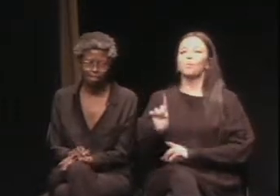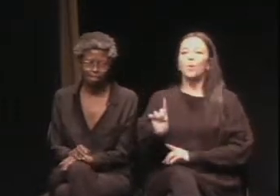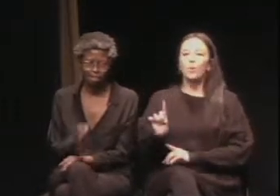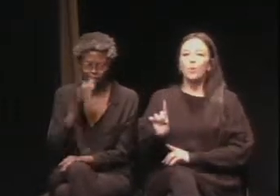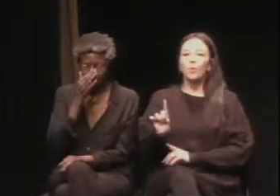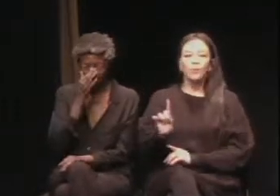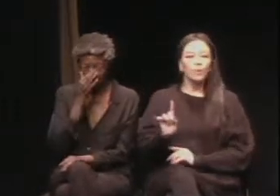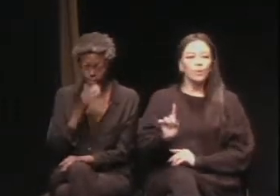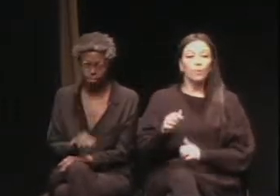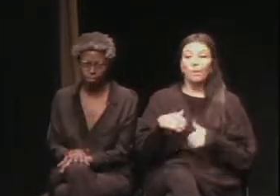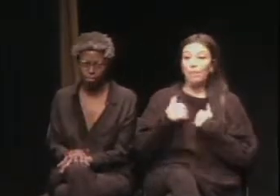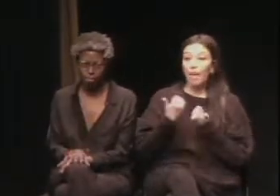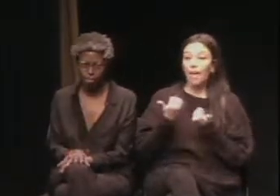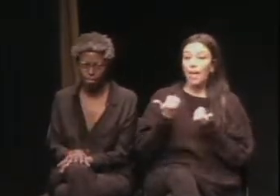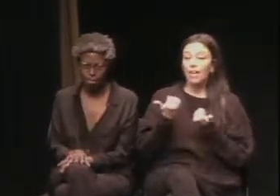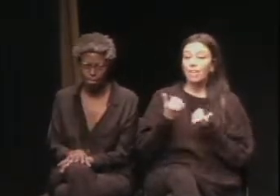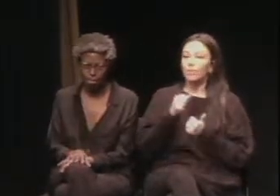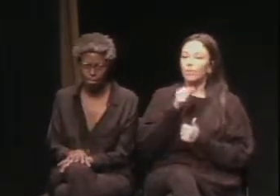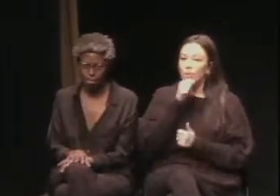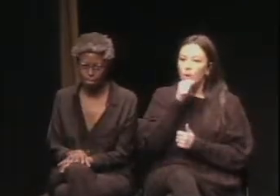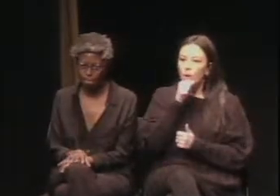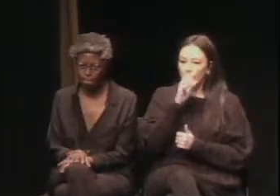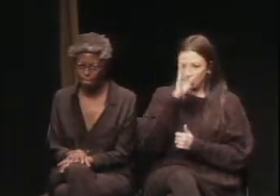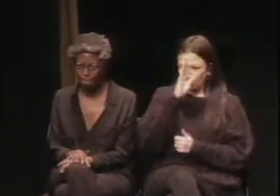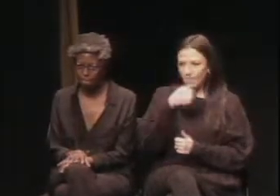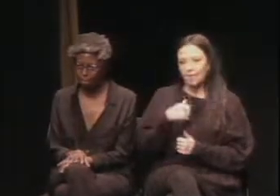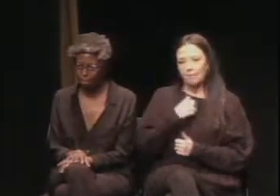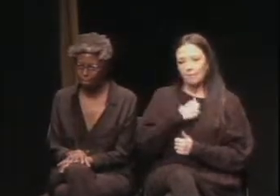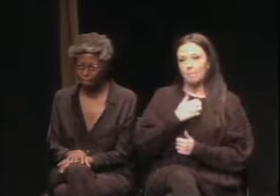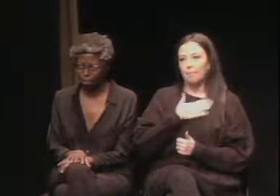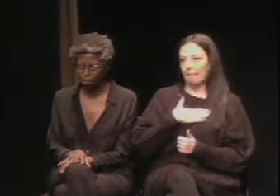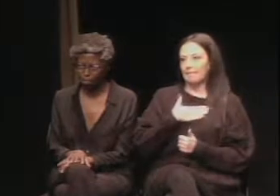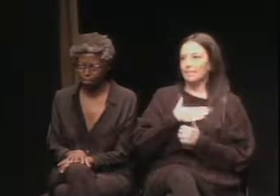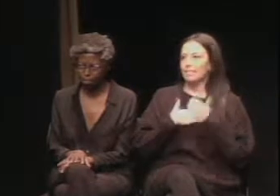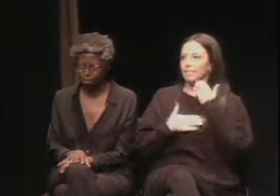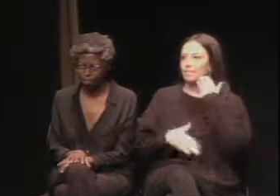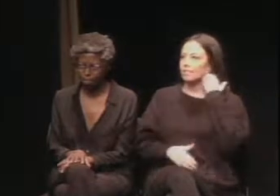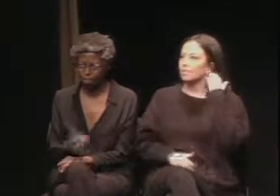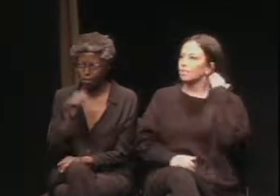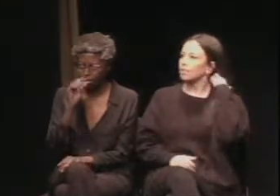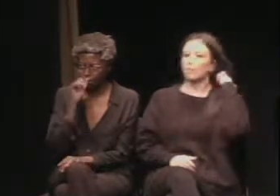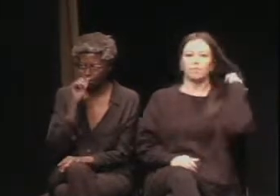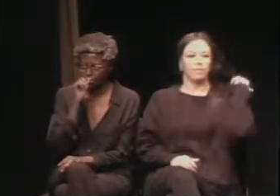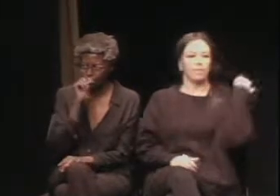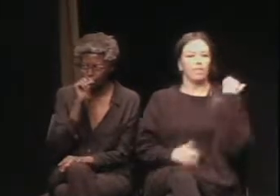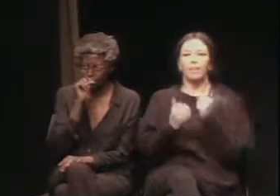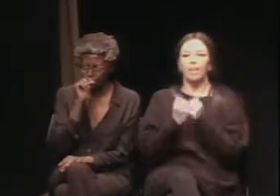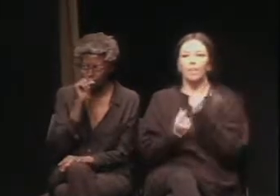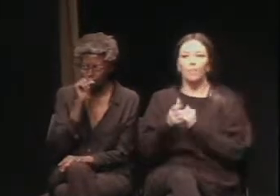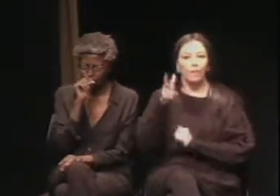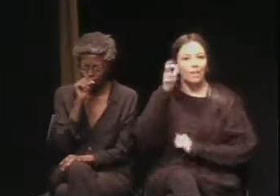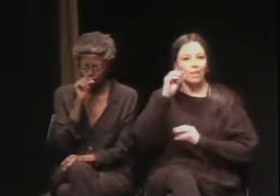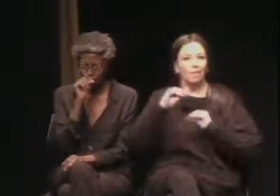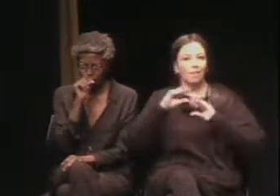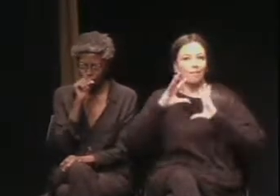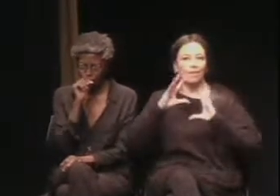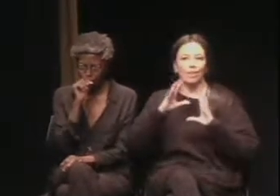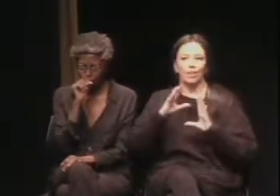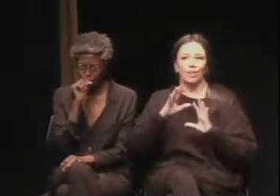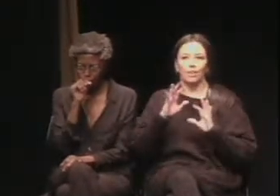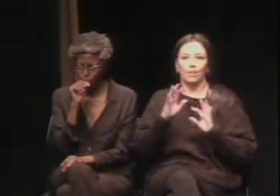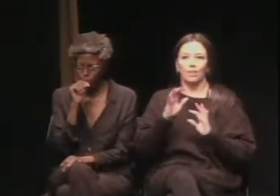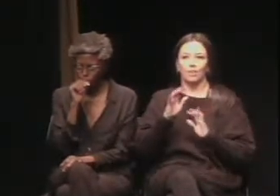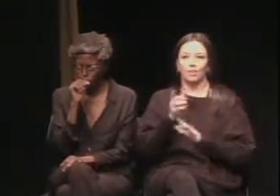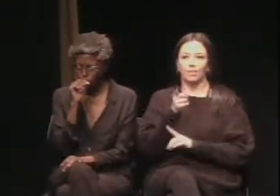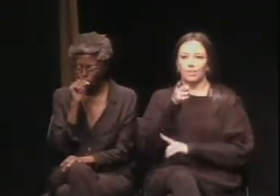live streaming, so if you can talk into the mic, everyone. Oh, I think I knew that either. Yeah, everyone can hear you on the